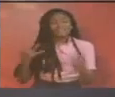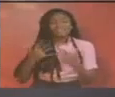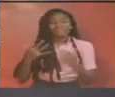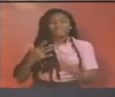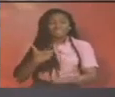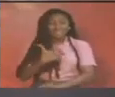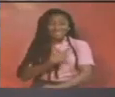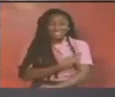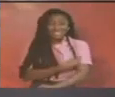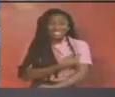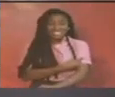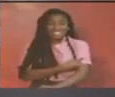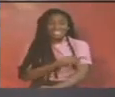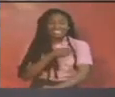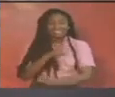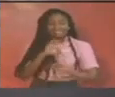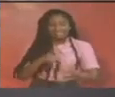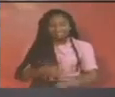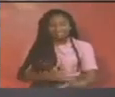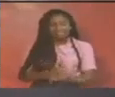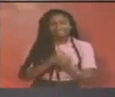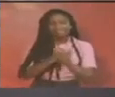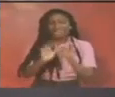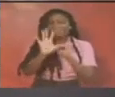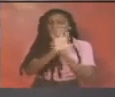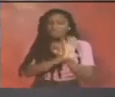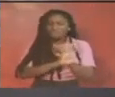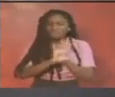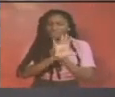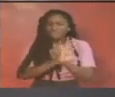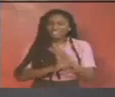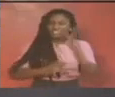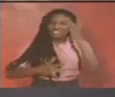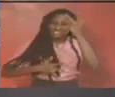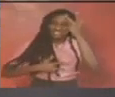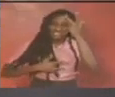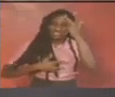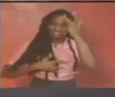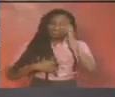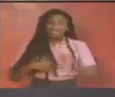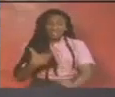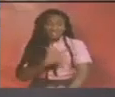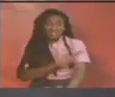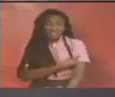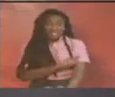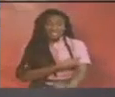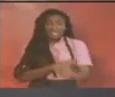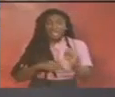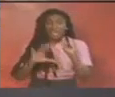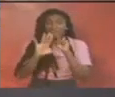continue to be highly effective in preventing disease. Vaccines protect